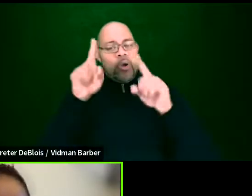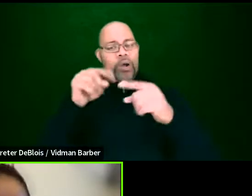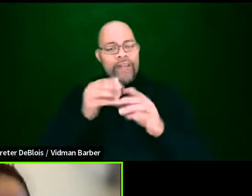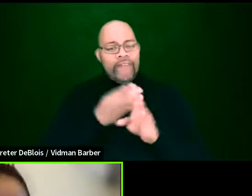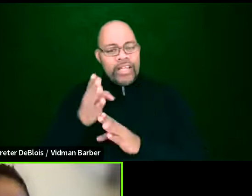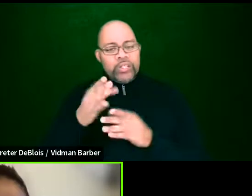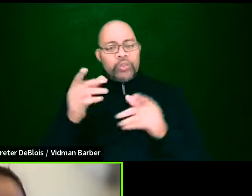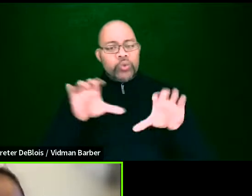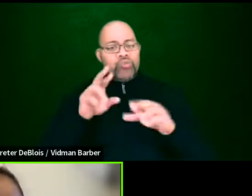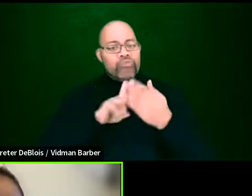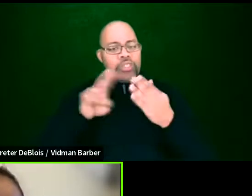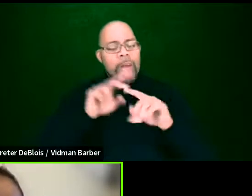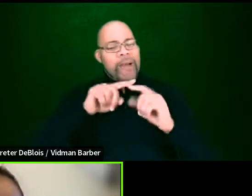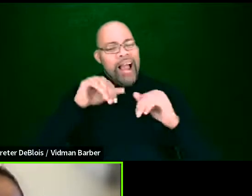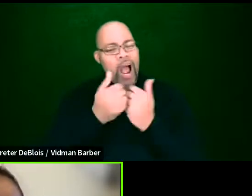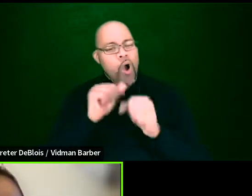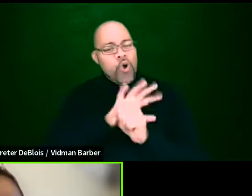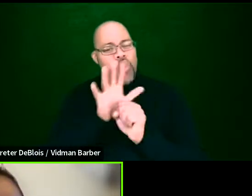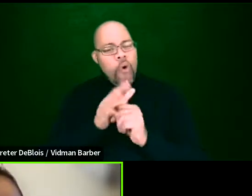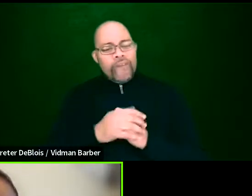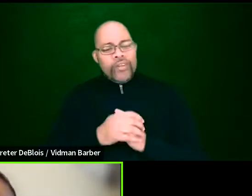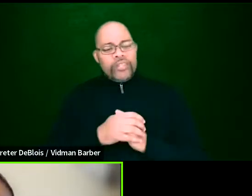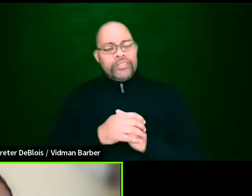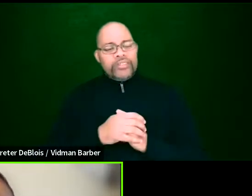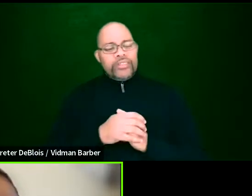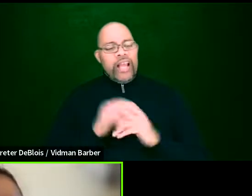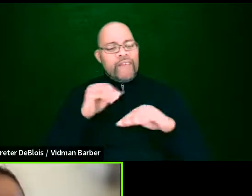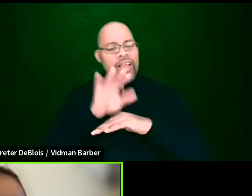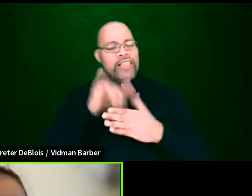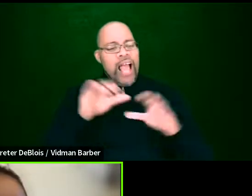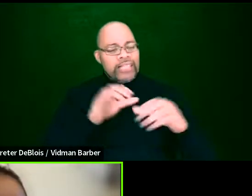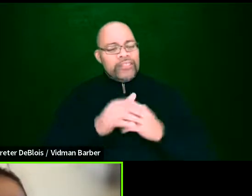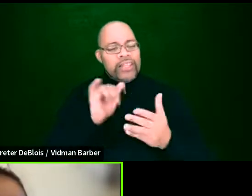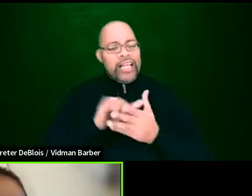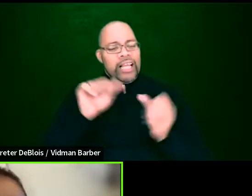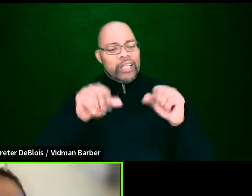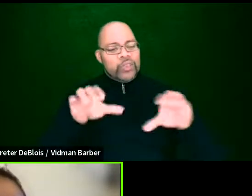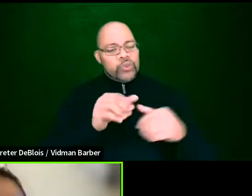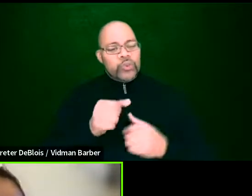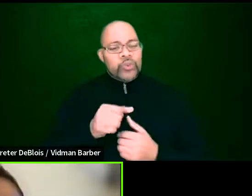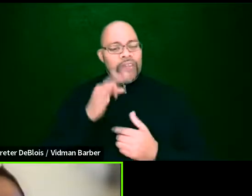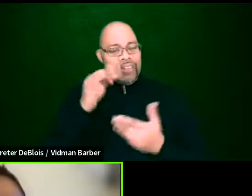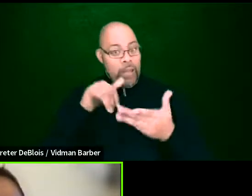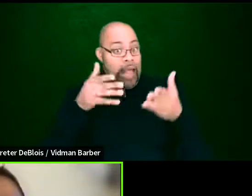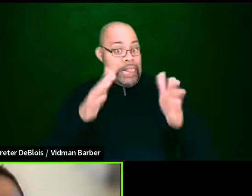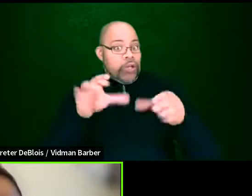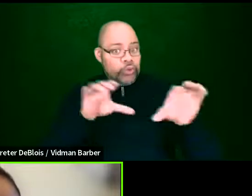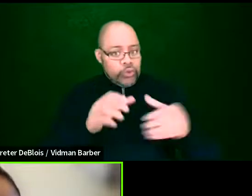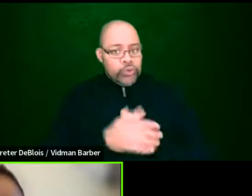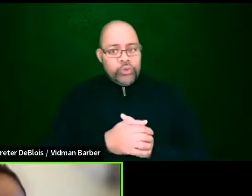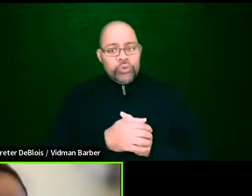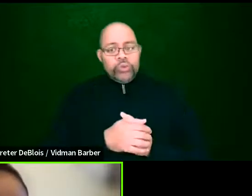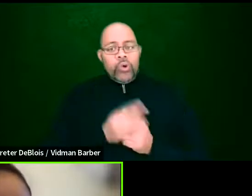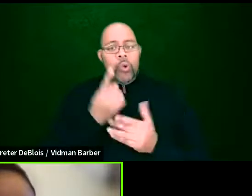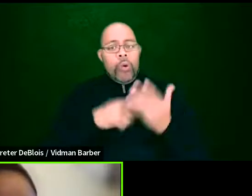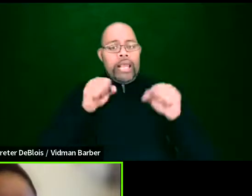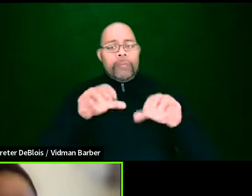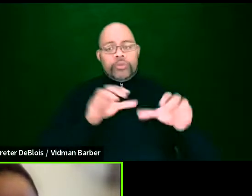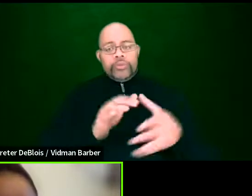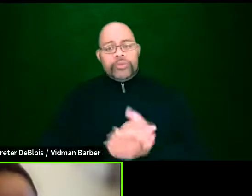field and doing research, but how did COVID affect the activities that they could do, that they were allowed to do, or just generally what they were able to